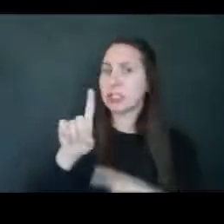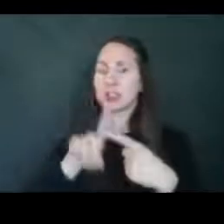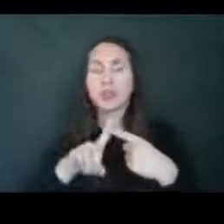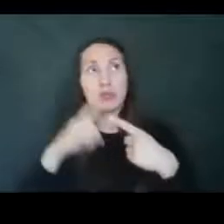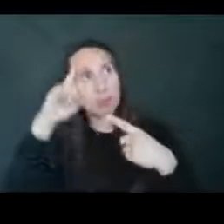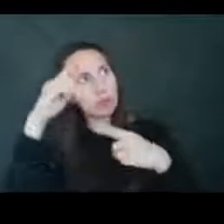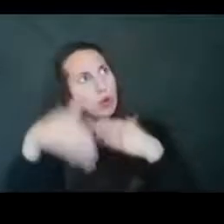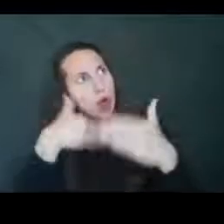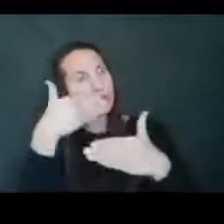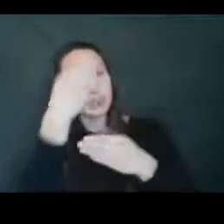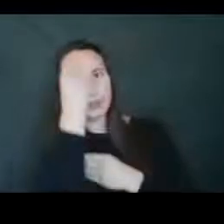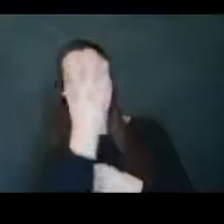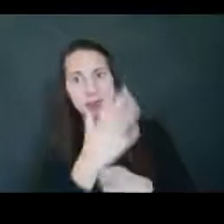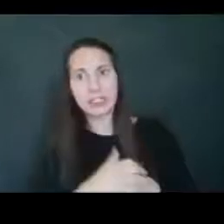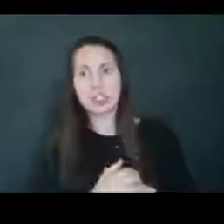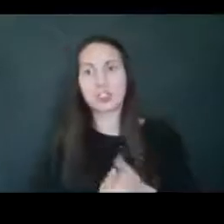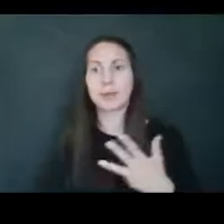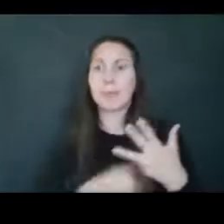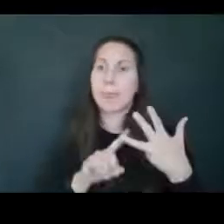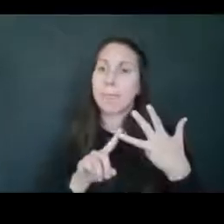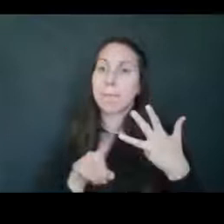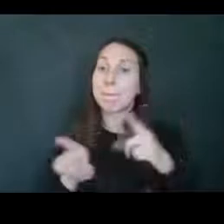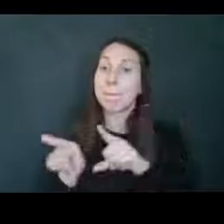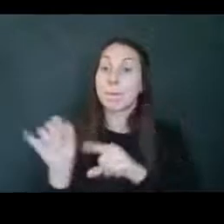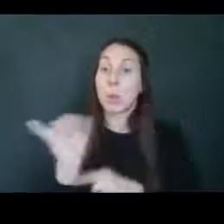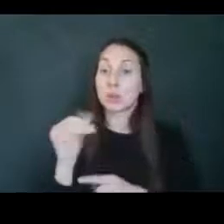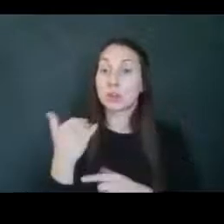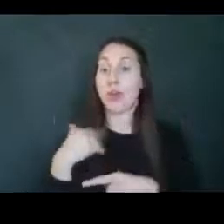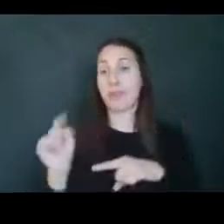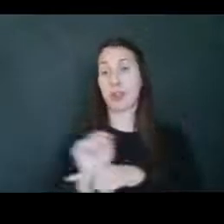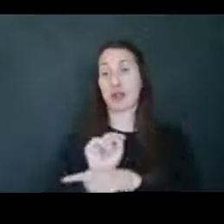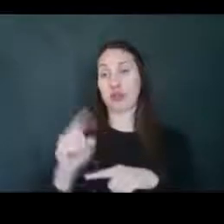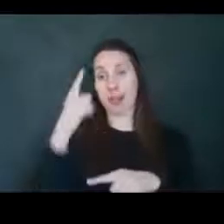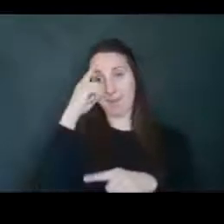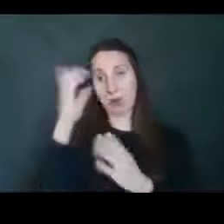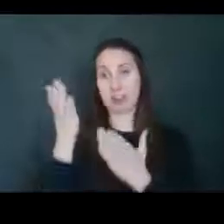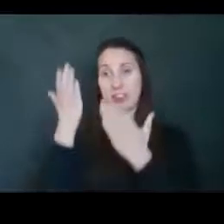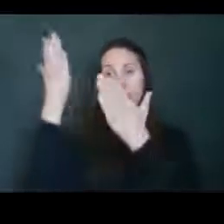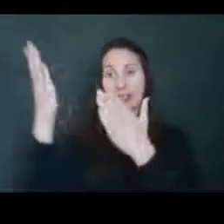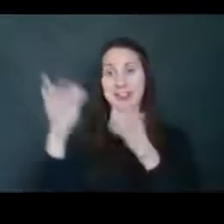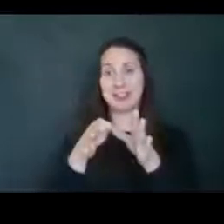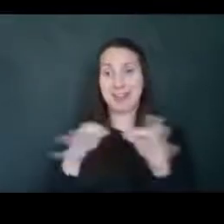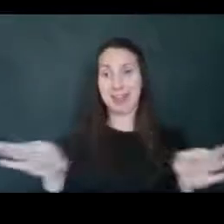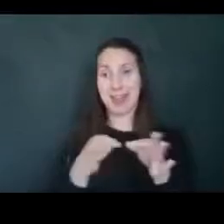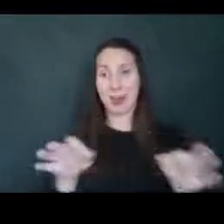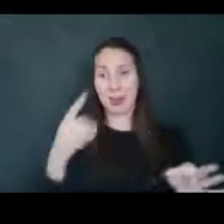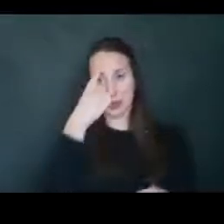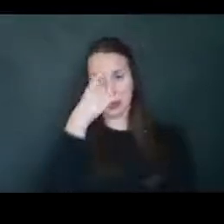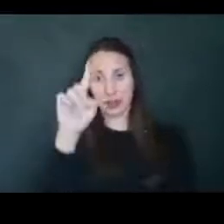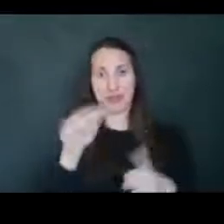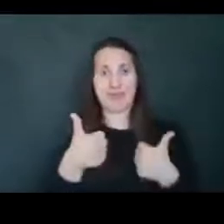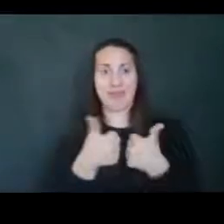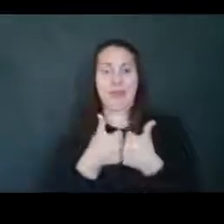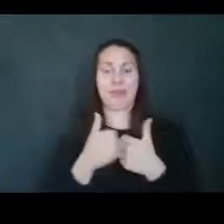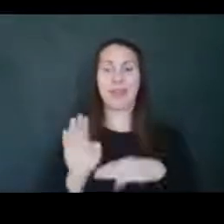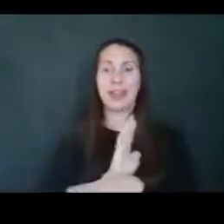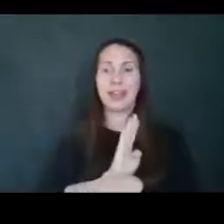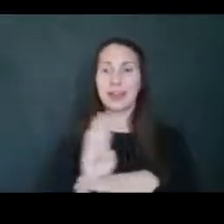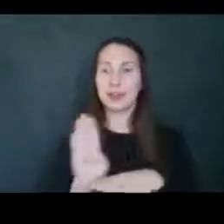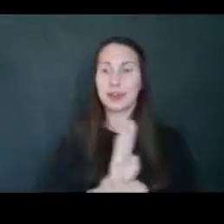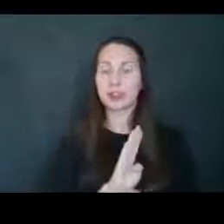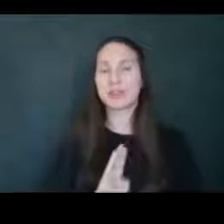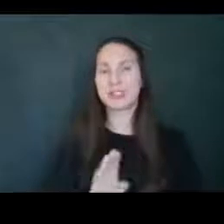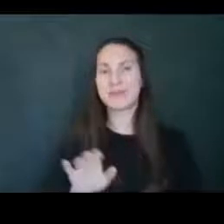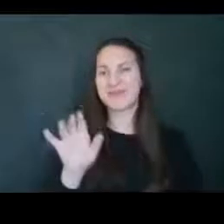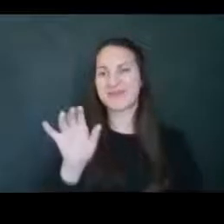There's also a training on suggested language for challenging behaviors. This is a training for staff